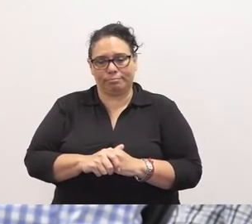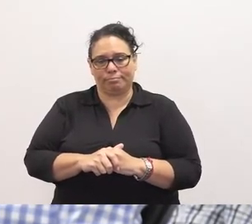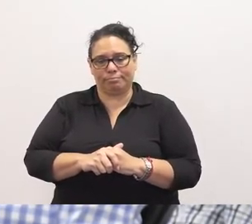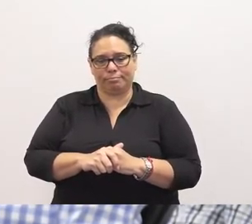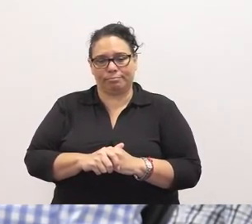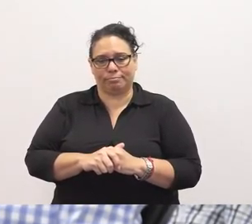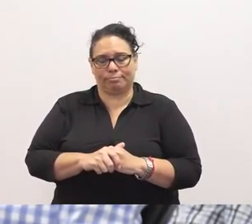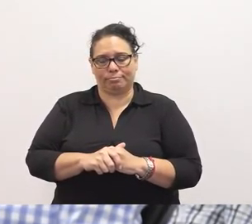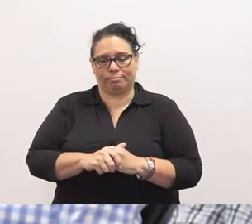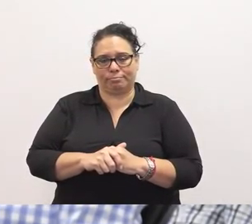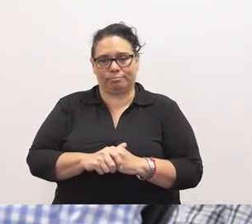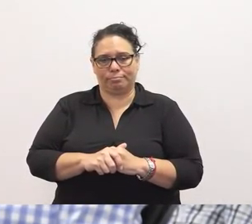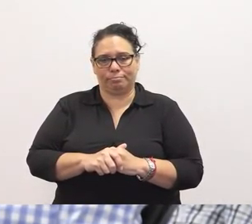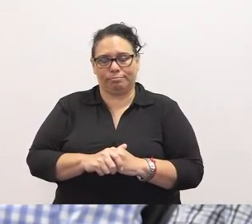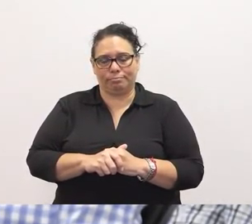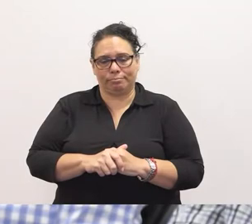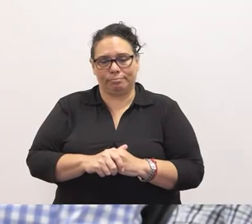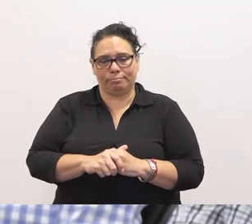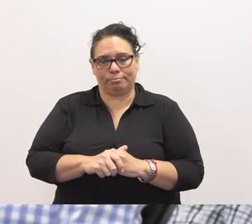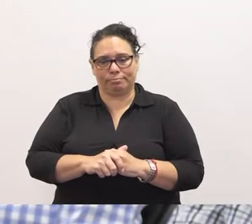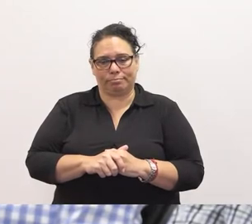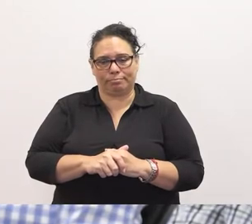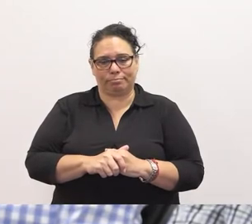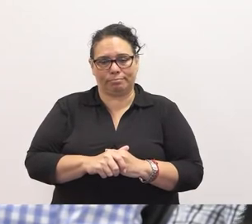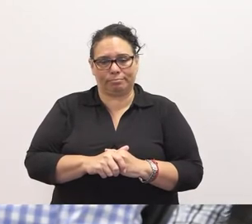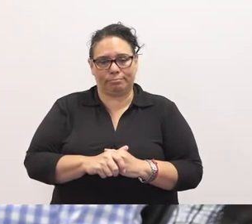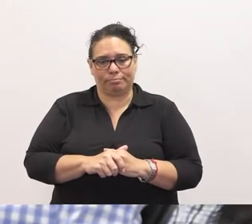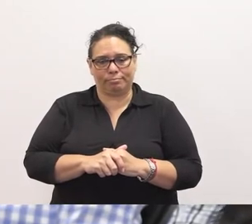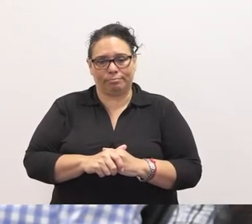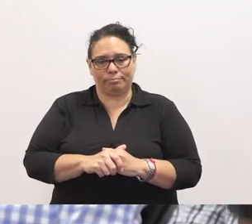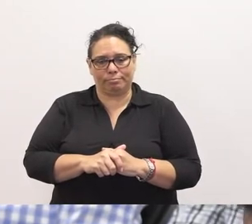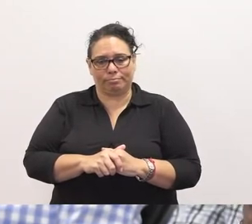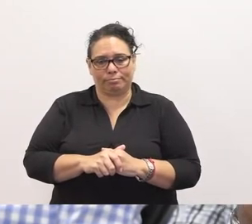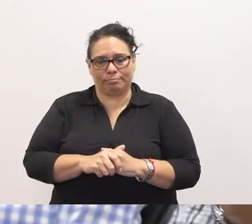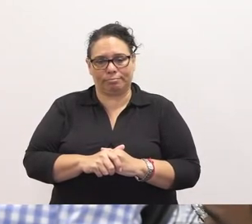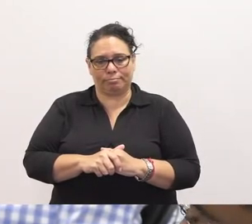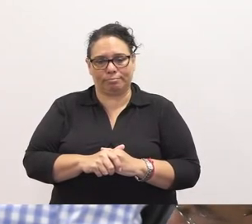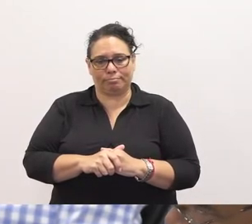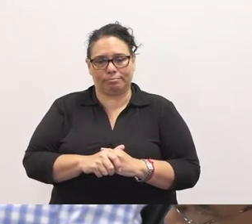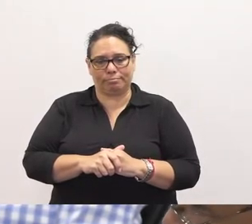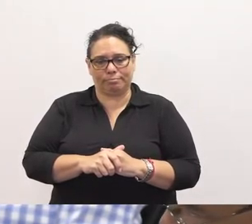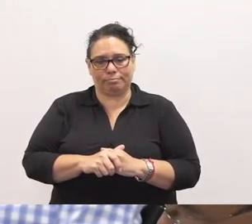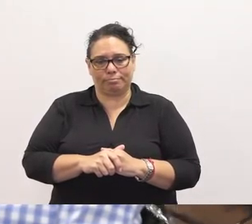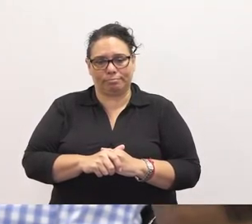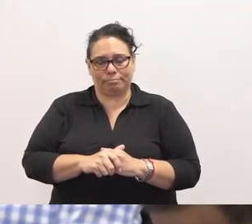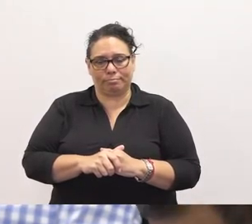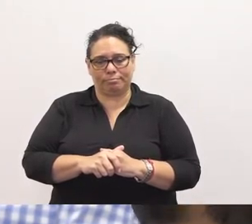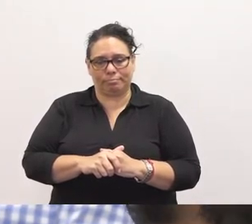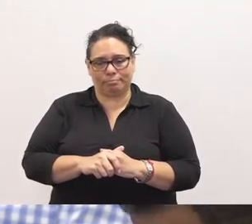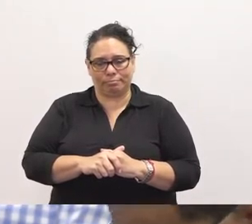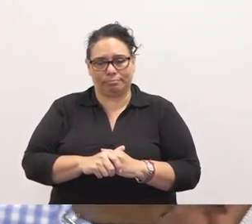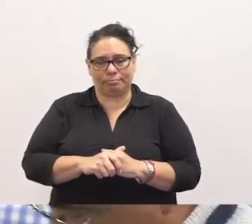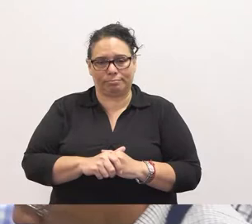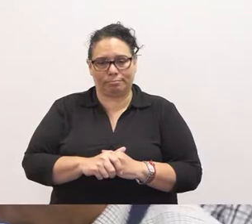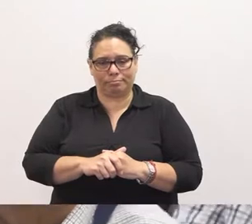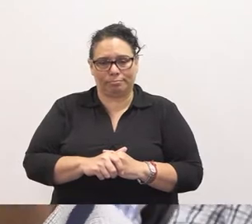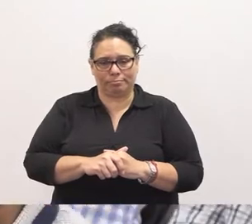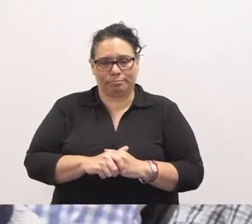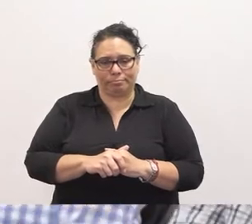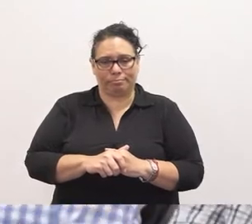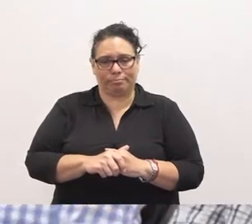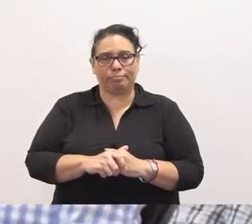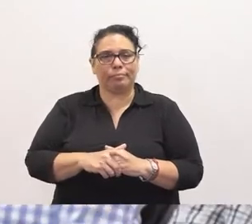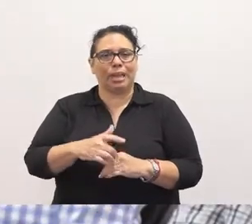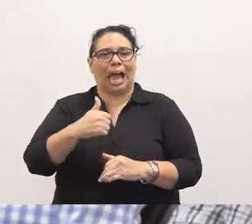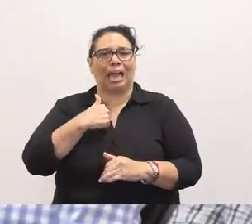leuk tak chat apok madai leuk tak chat kon khnyom thuo ao kon khnyom sabai ri dei nang ka rian sot. I